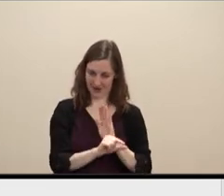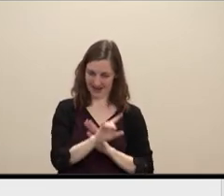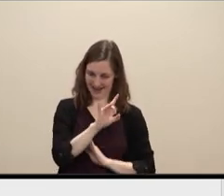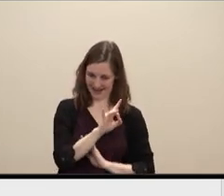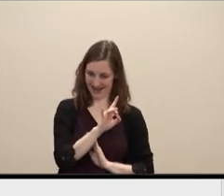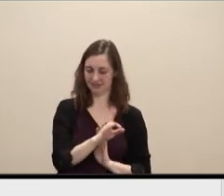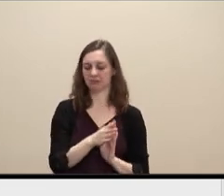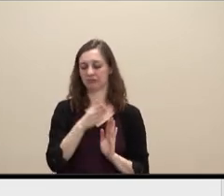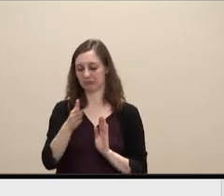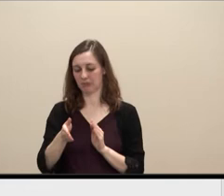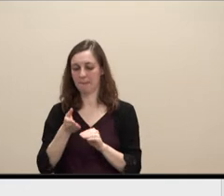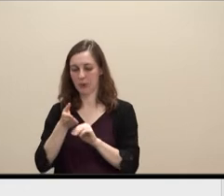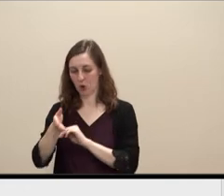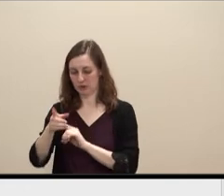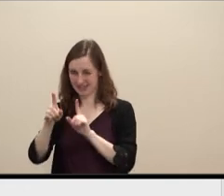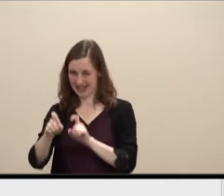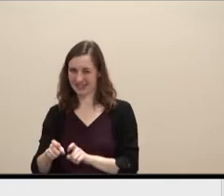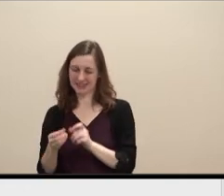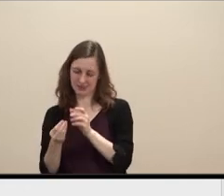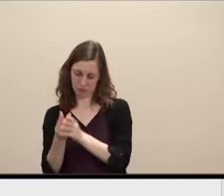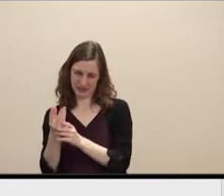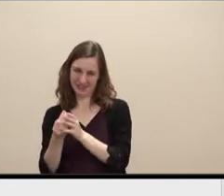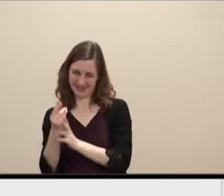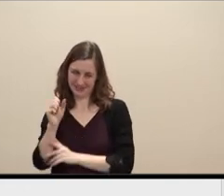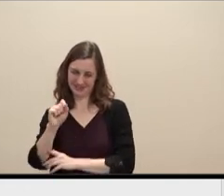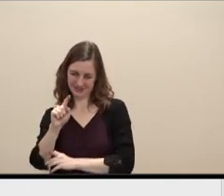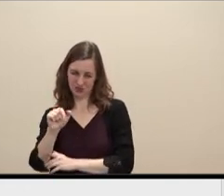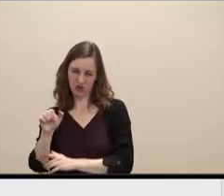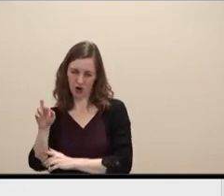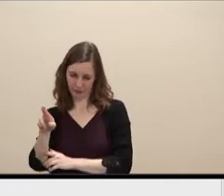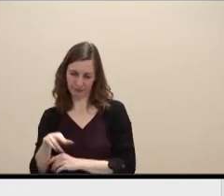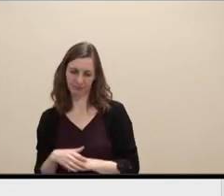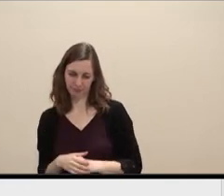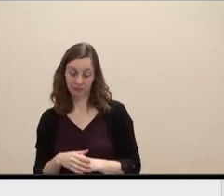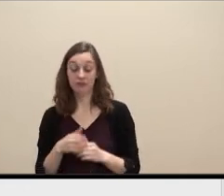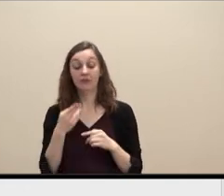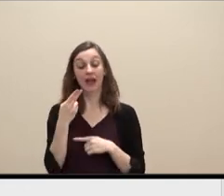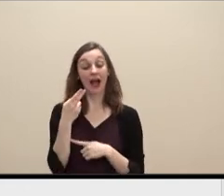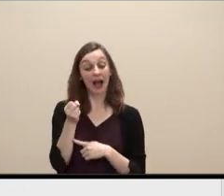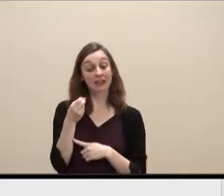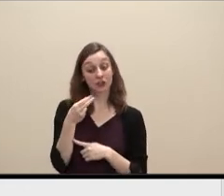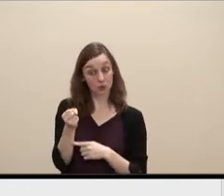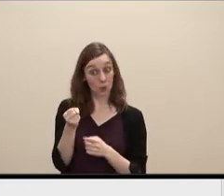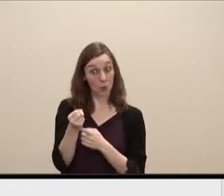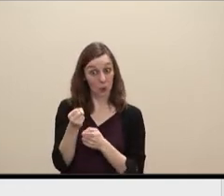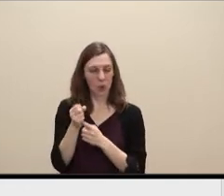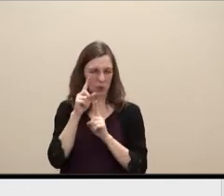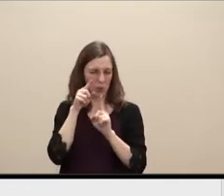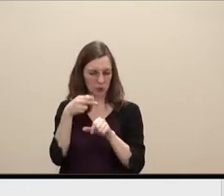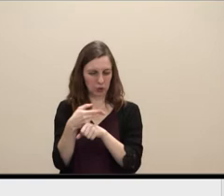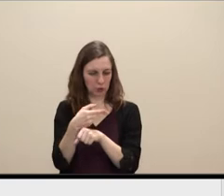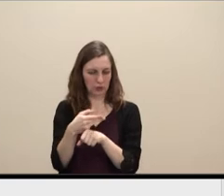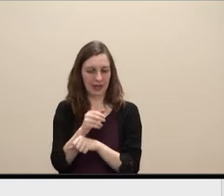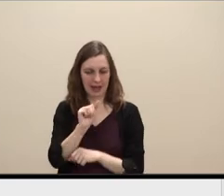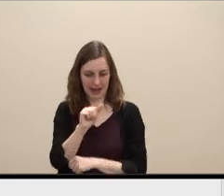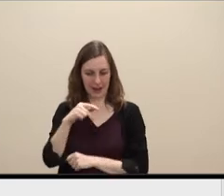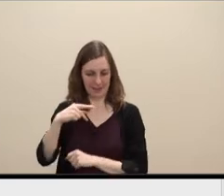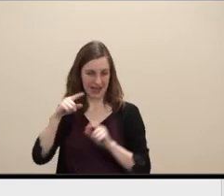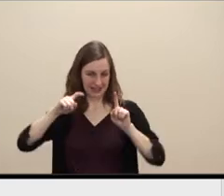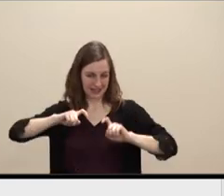already being used. We're going to use AP exams. So we really hope that using these AP exams will really put a